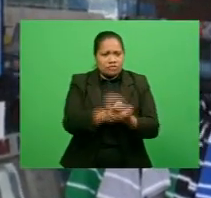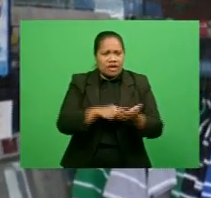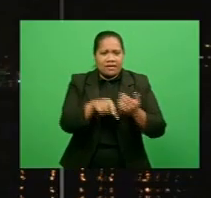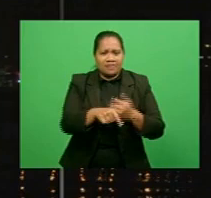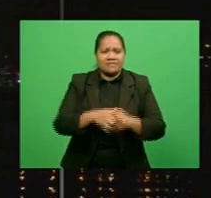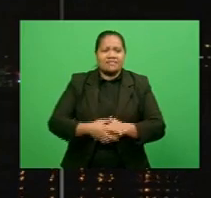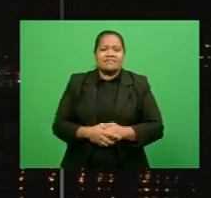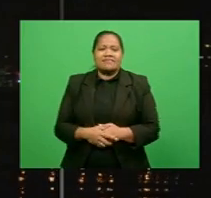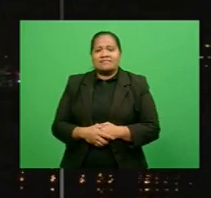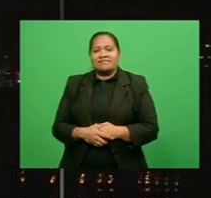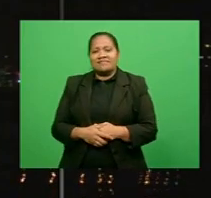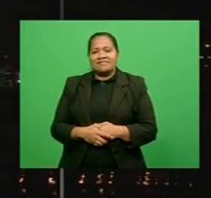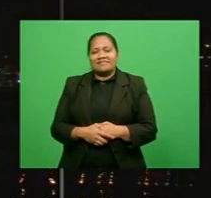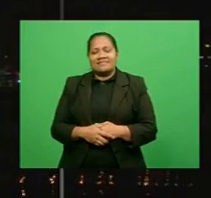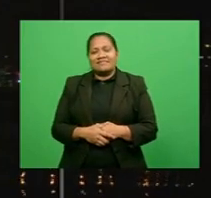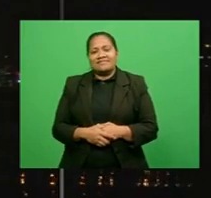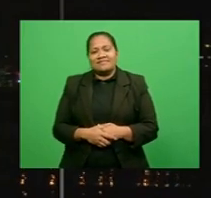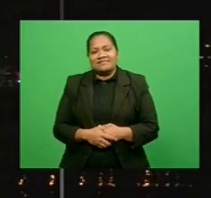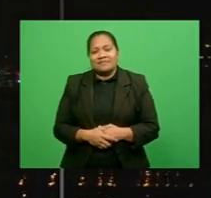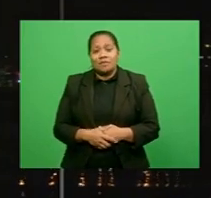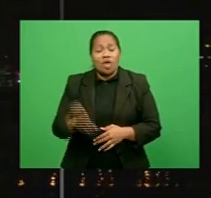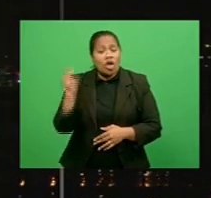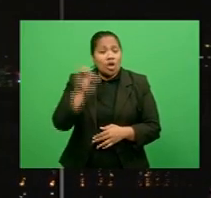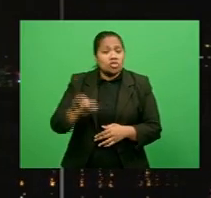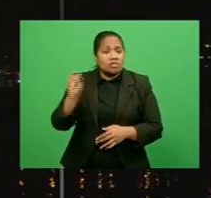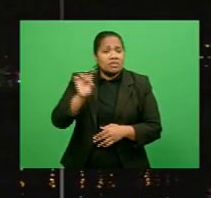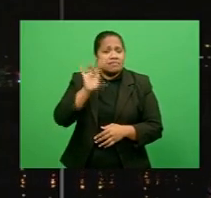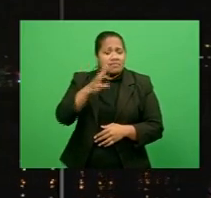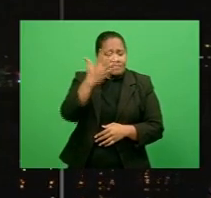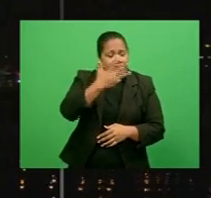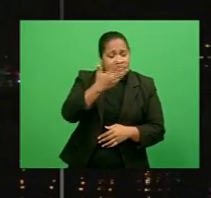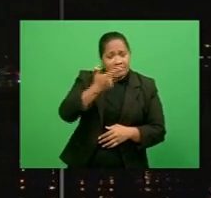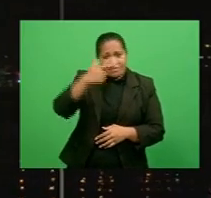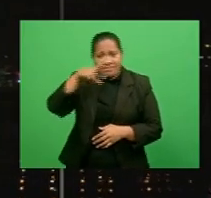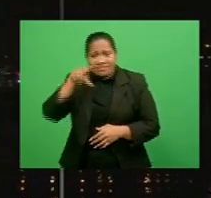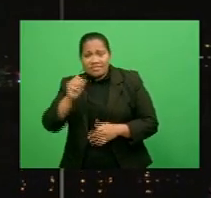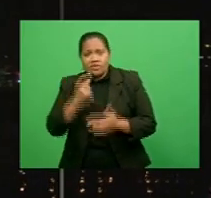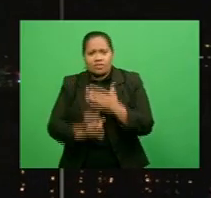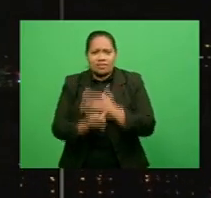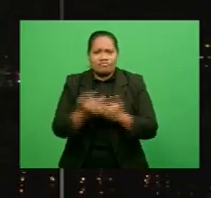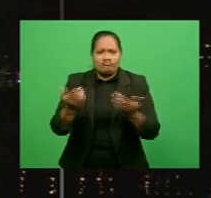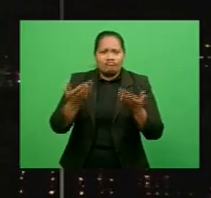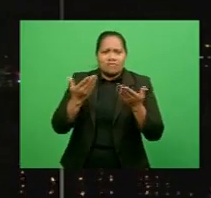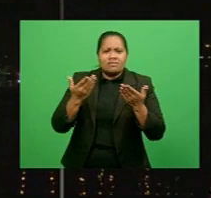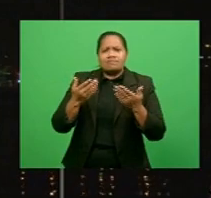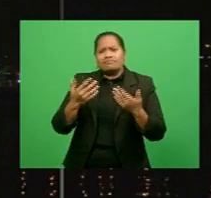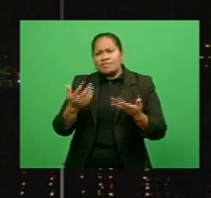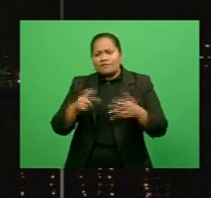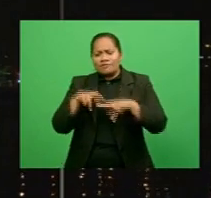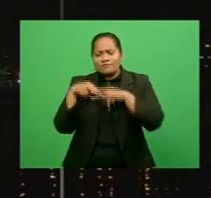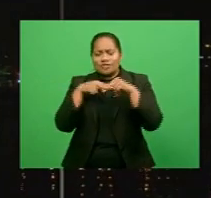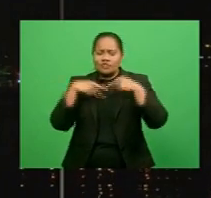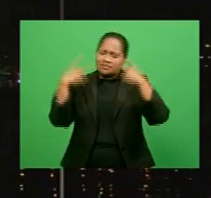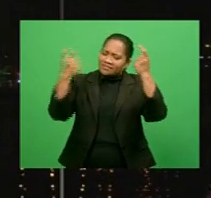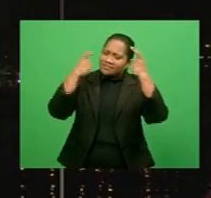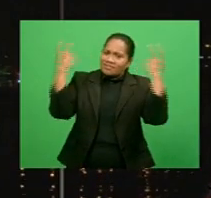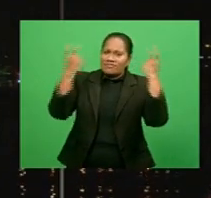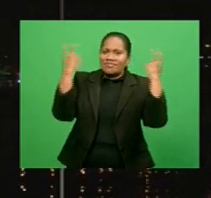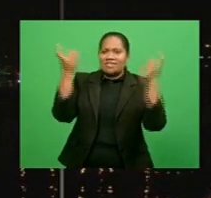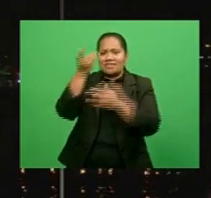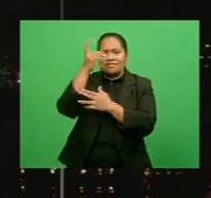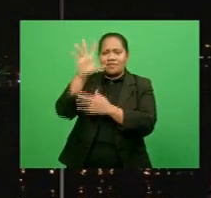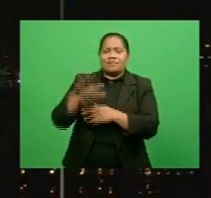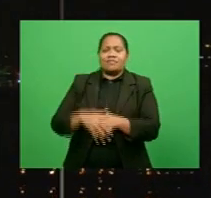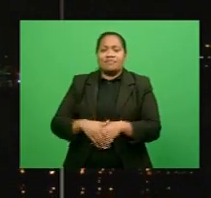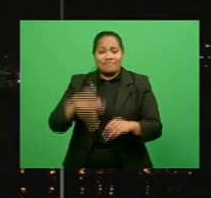News. October 10th, 1970 brought with it much fanfare as Fiji celebrated its independence.